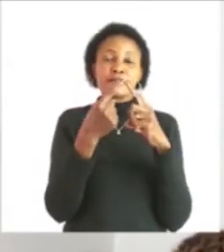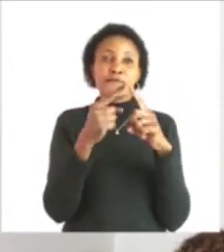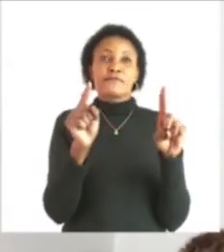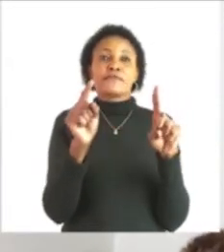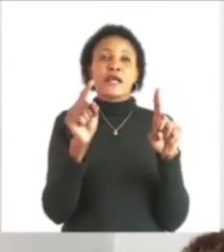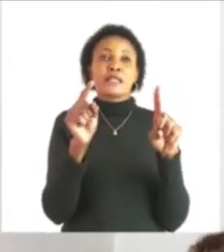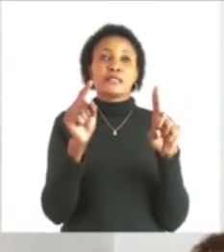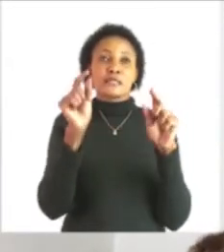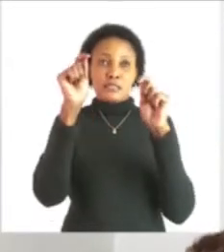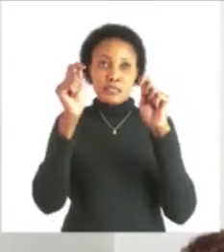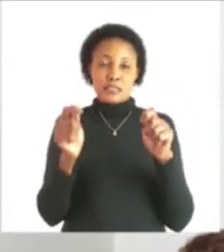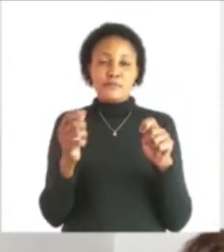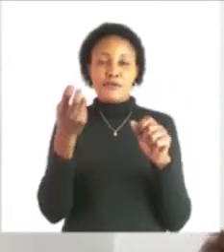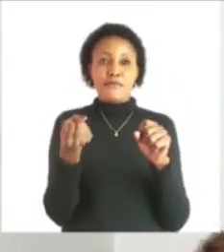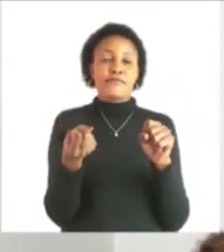and